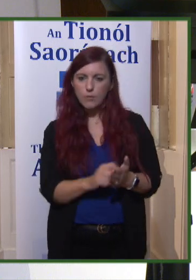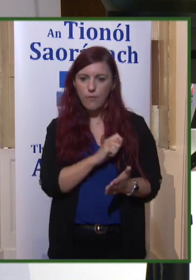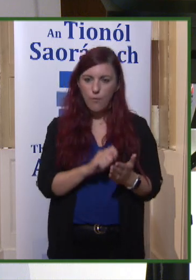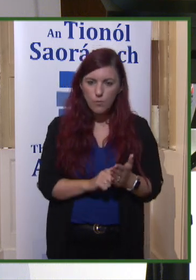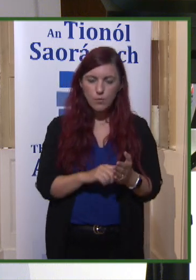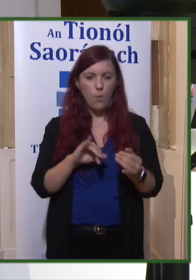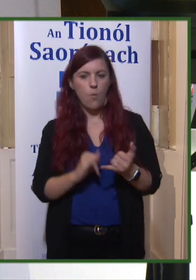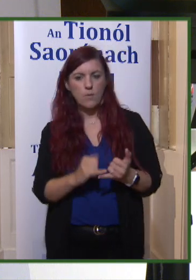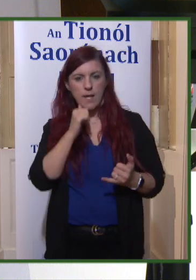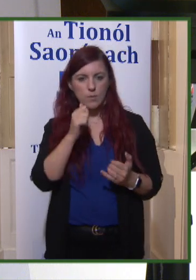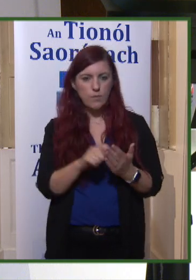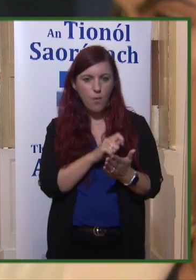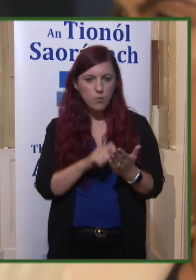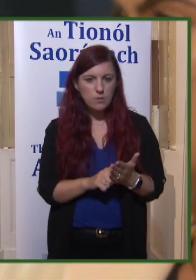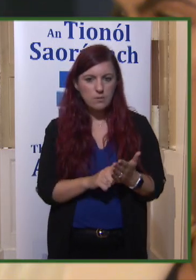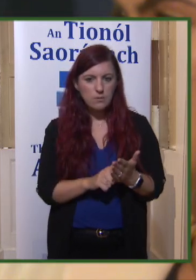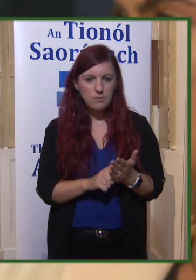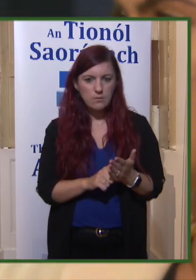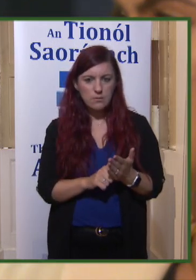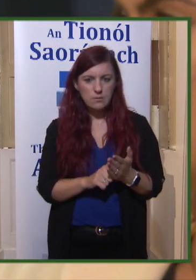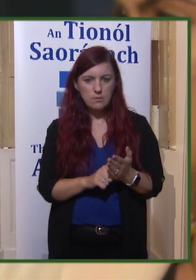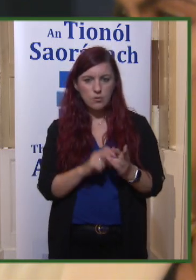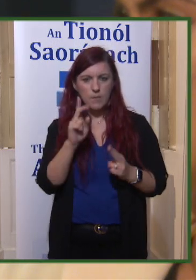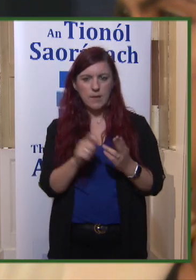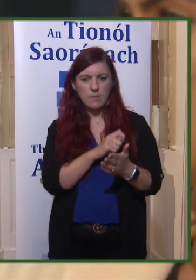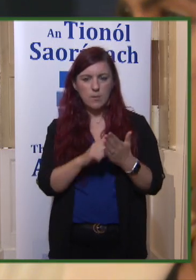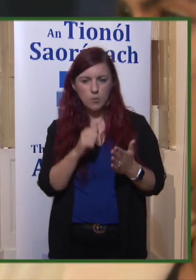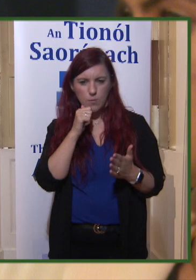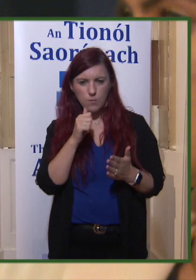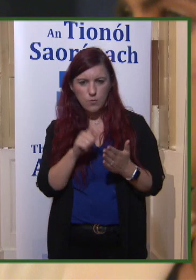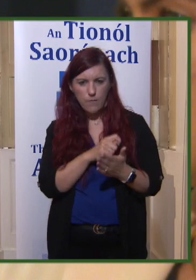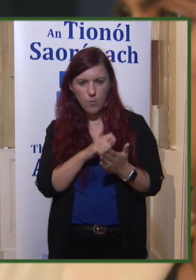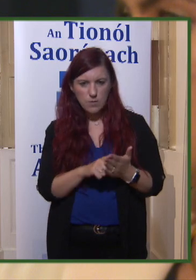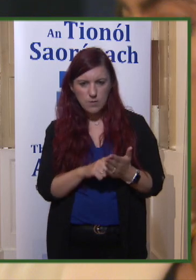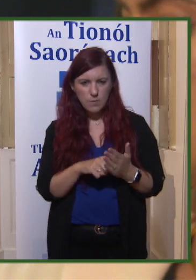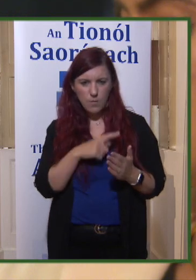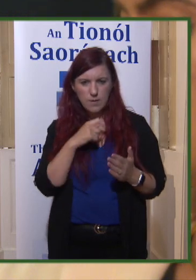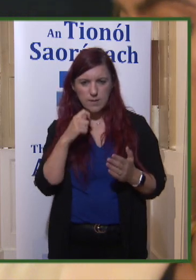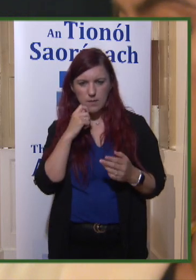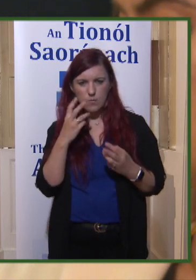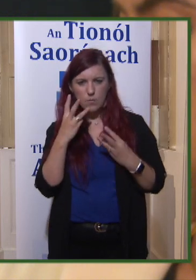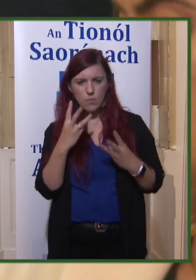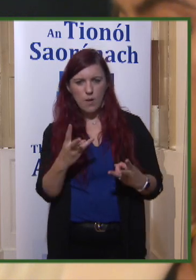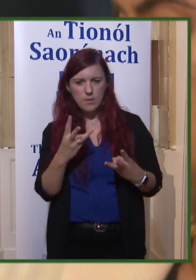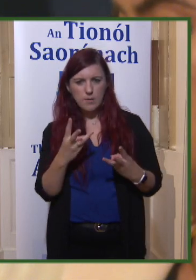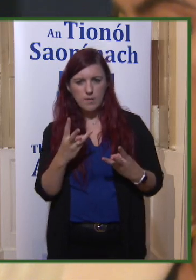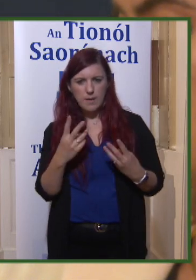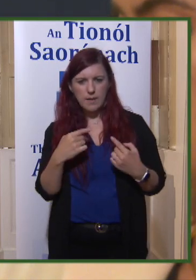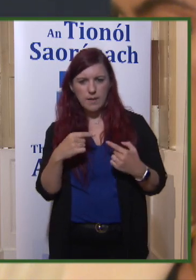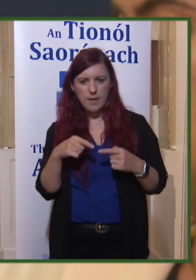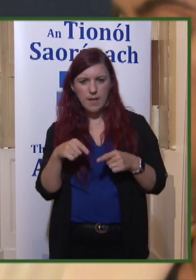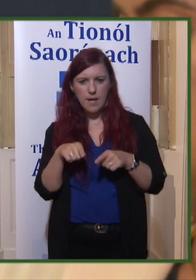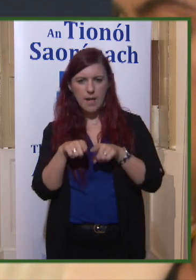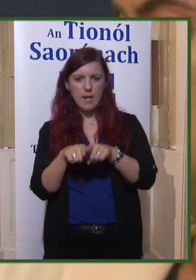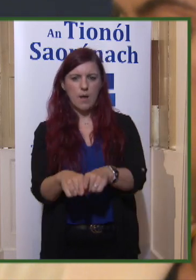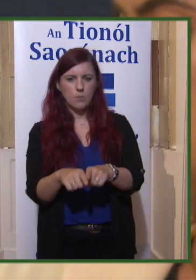is eligible to run should be eligible to vote. So if we're saying we want it to be aligned with the council election, well then it's aligned